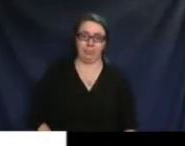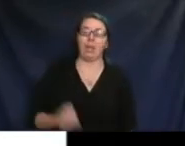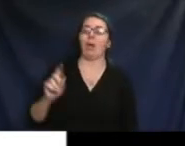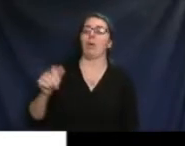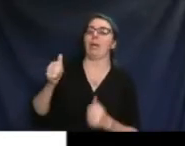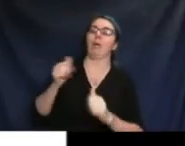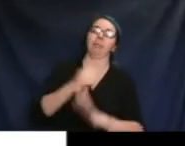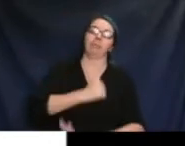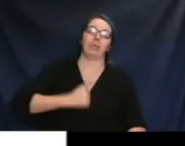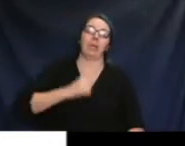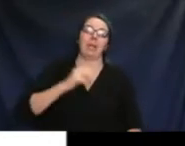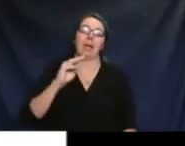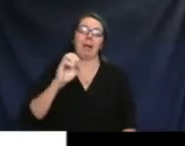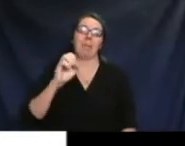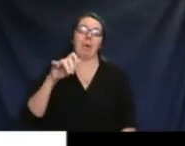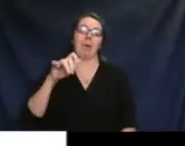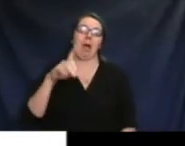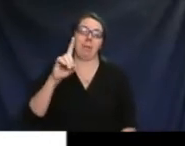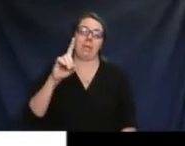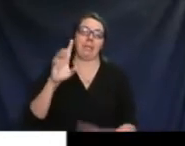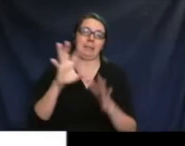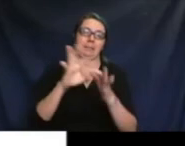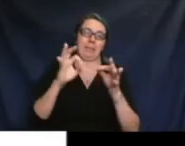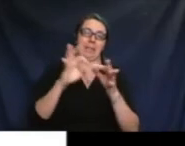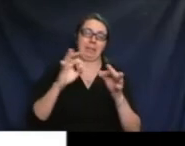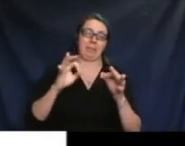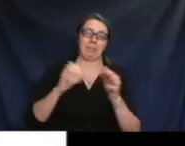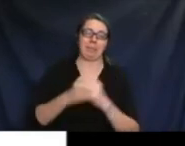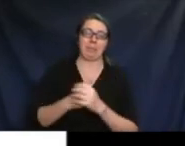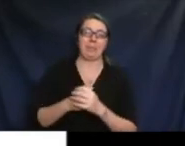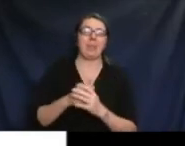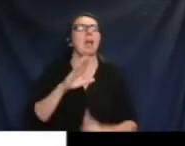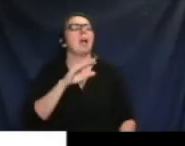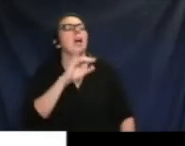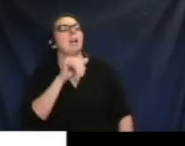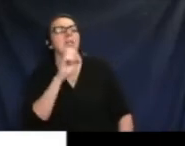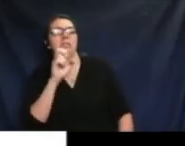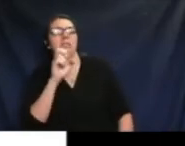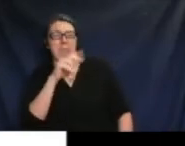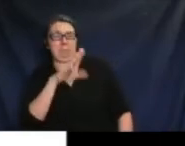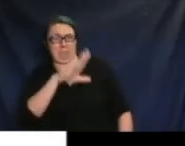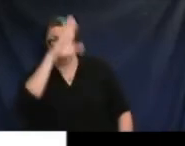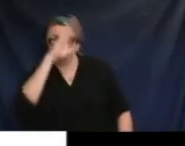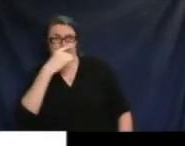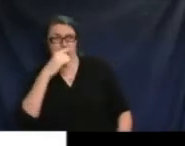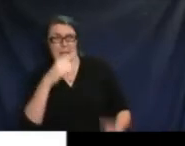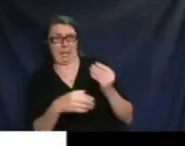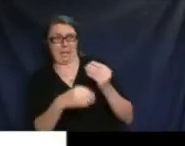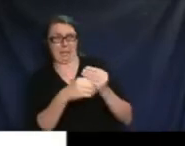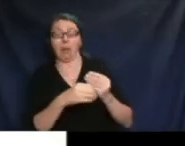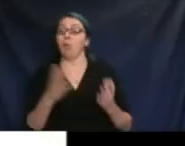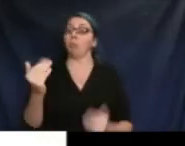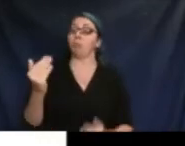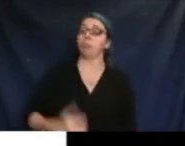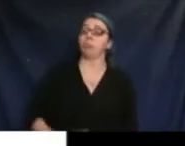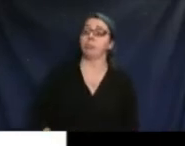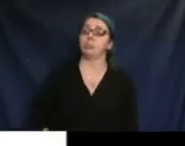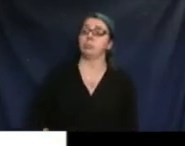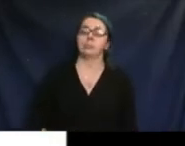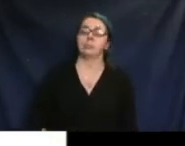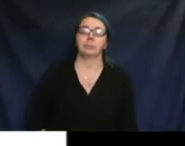have another question. Sorry, it's Jean. Can I just also respond to that question, please? For sure.